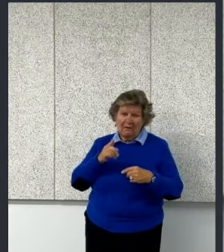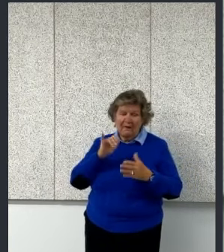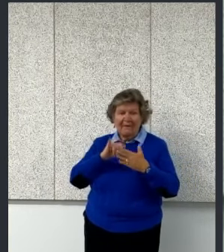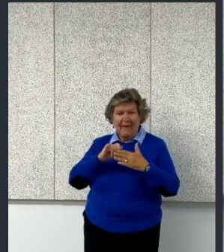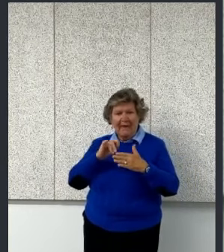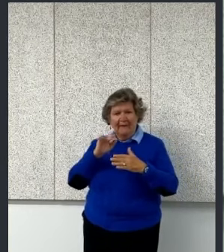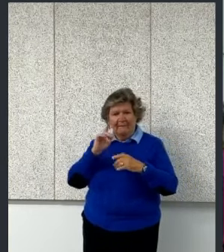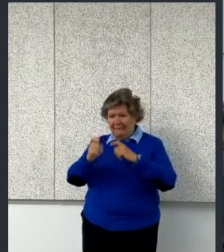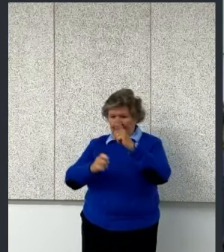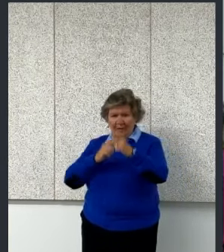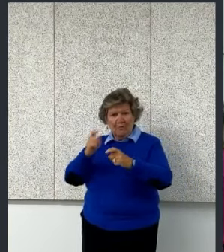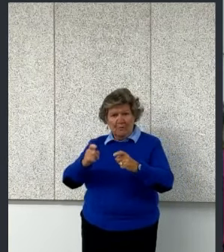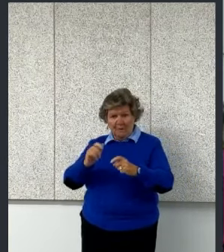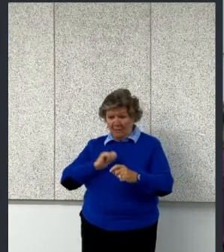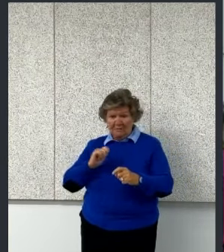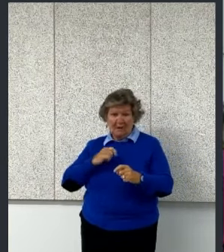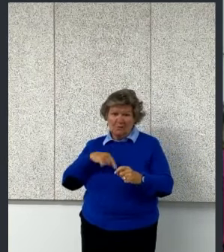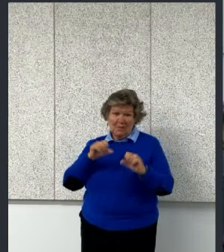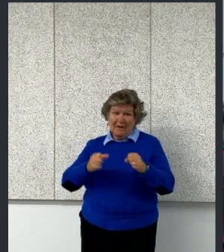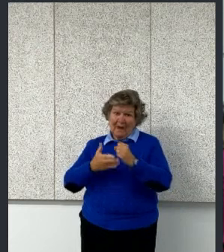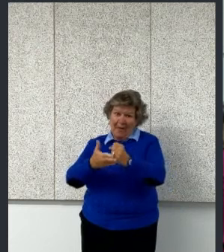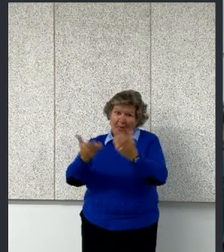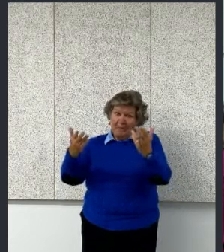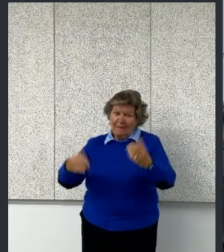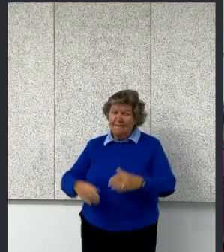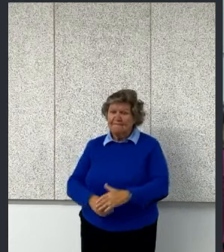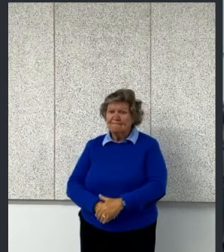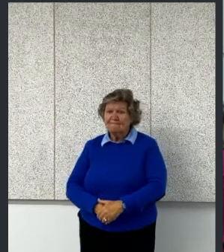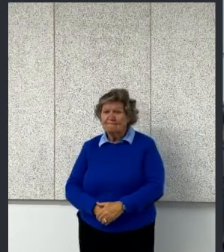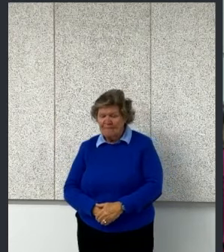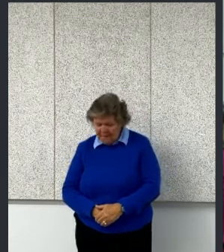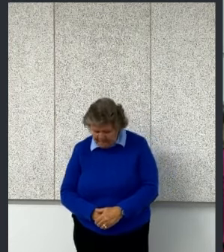can help move that needle.